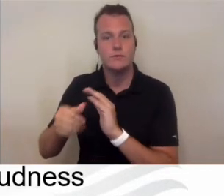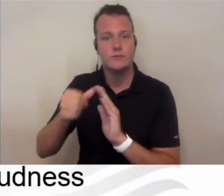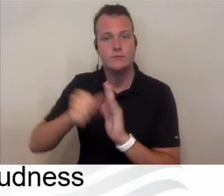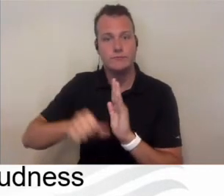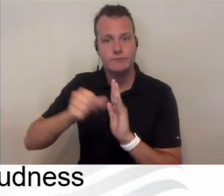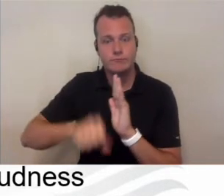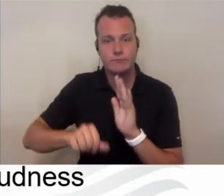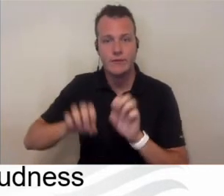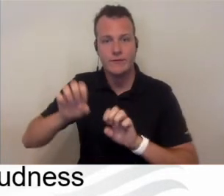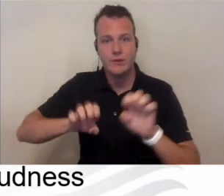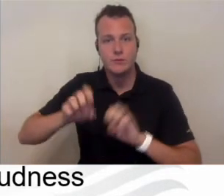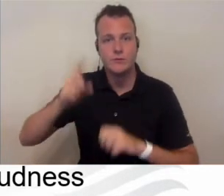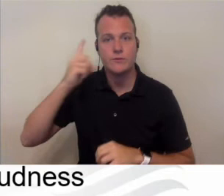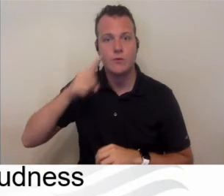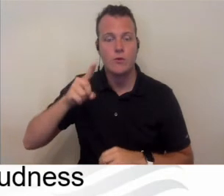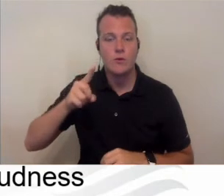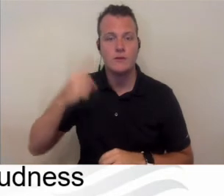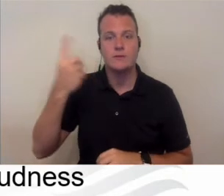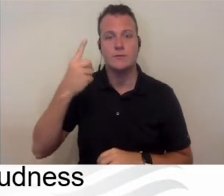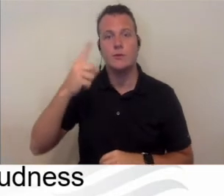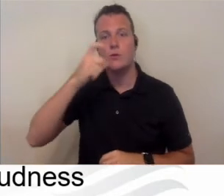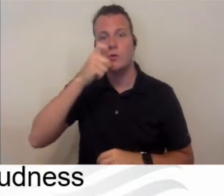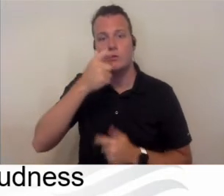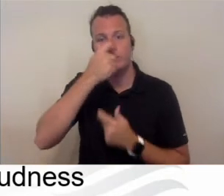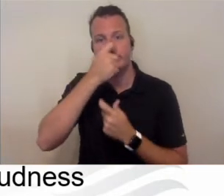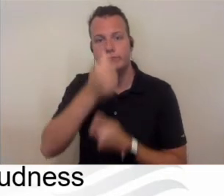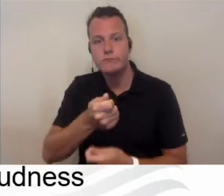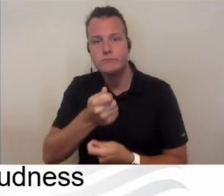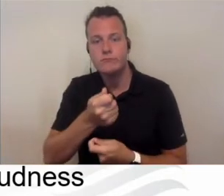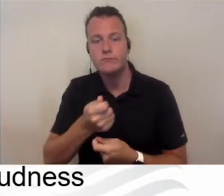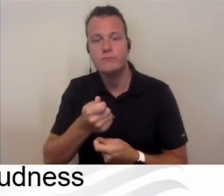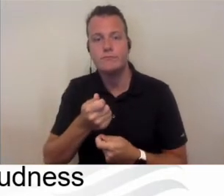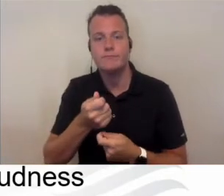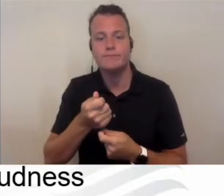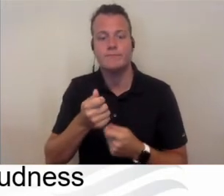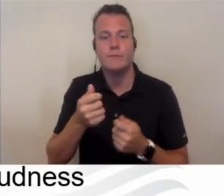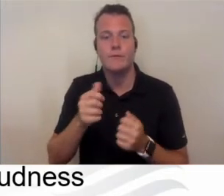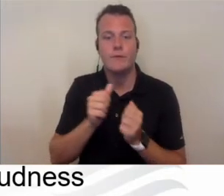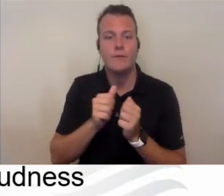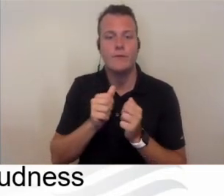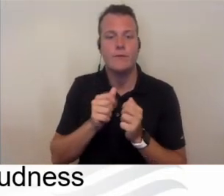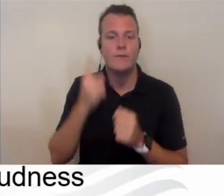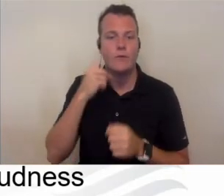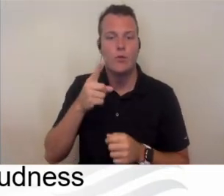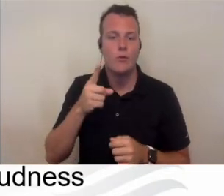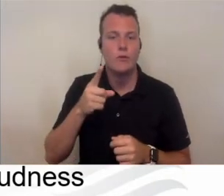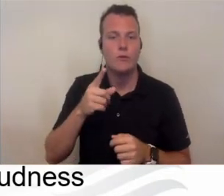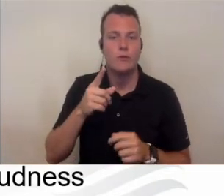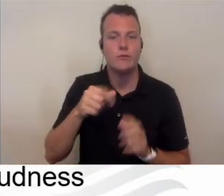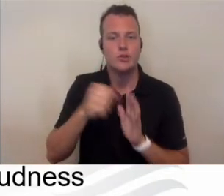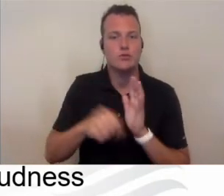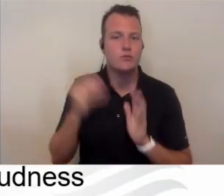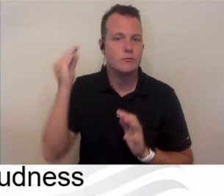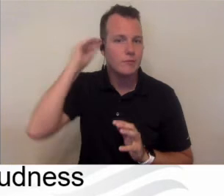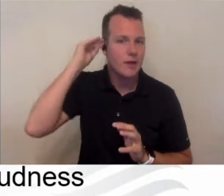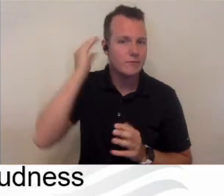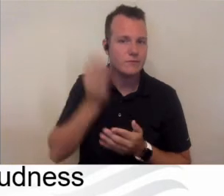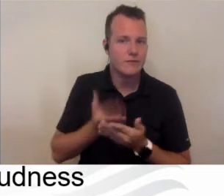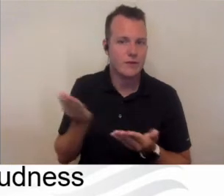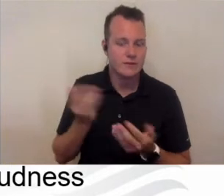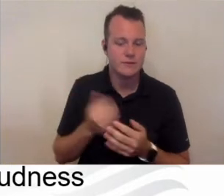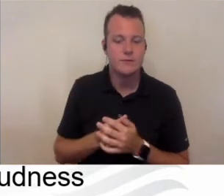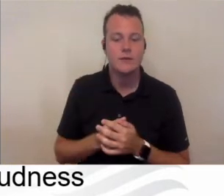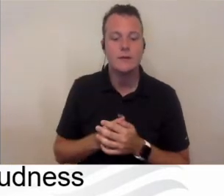evaluation of somebody who's looking at a implantable device. And then auditory rehab